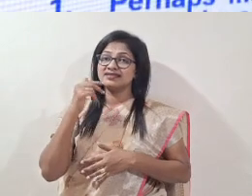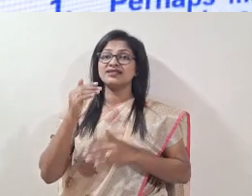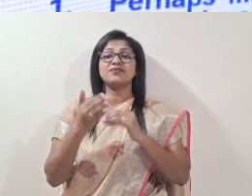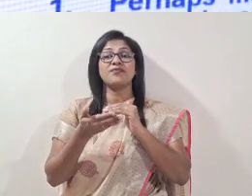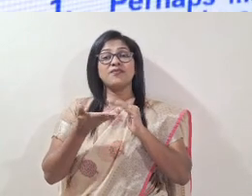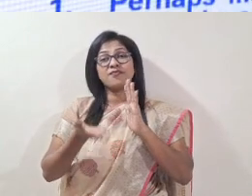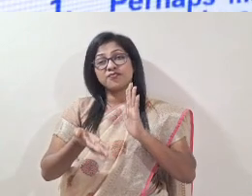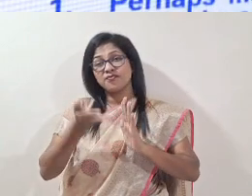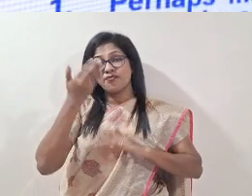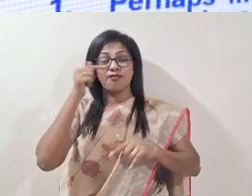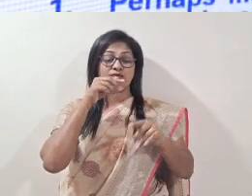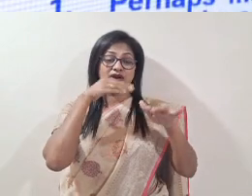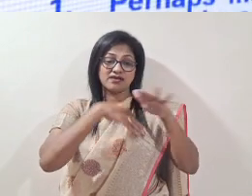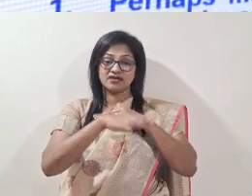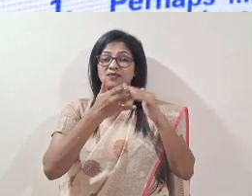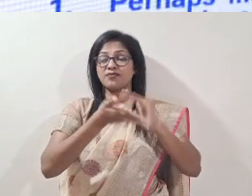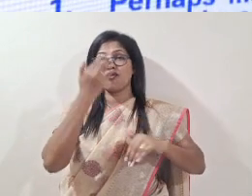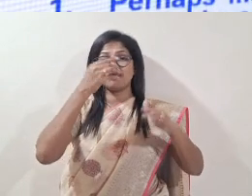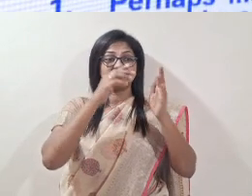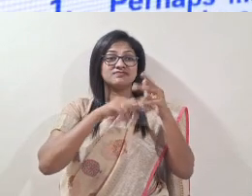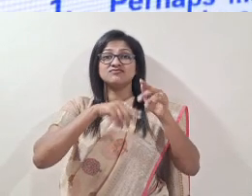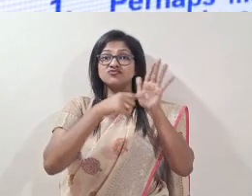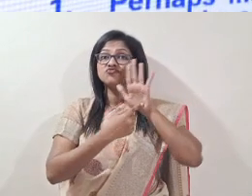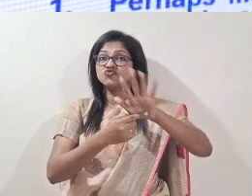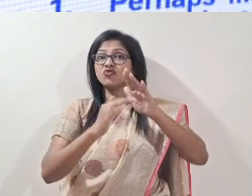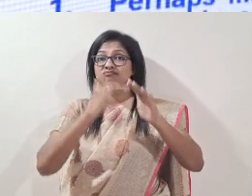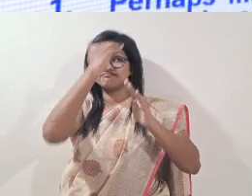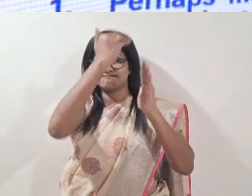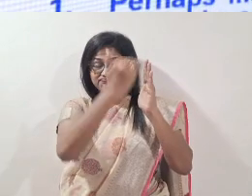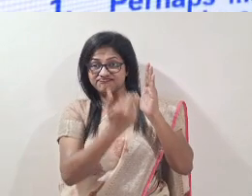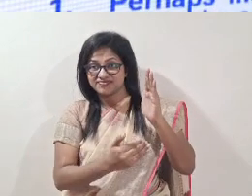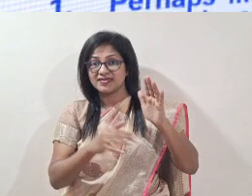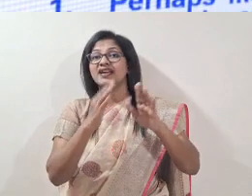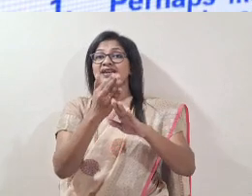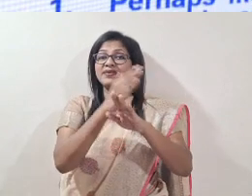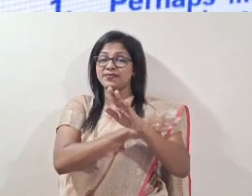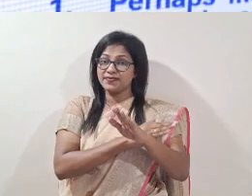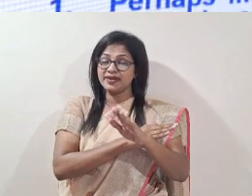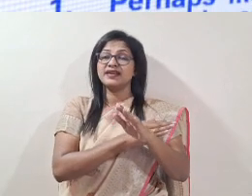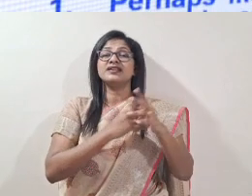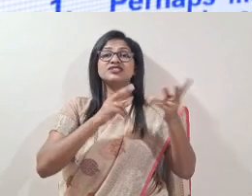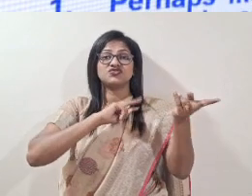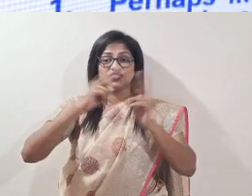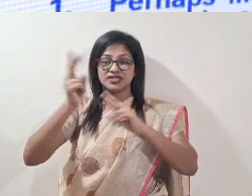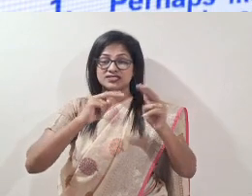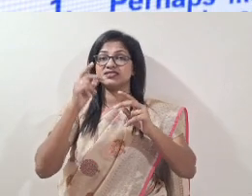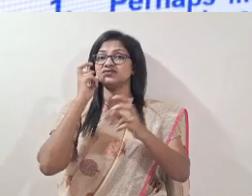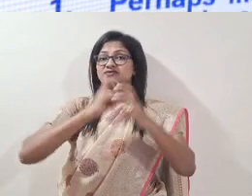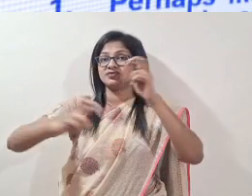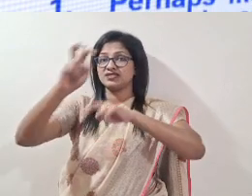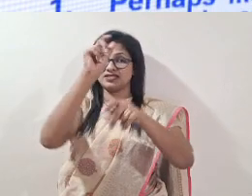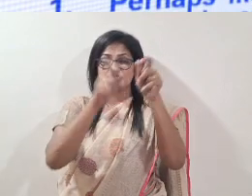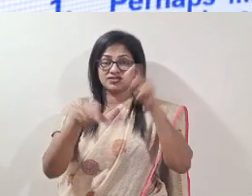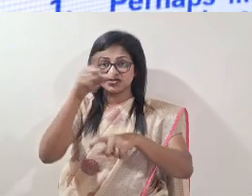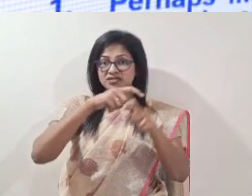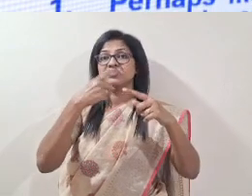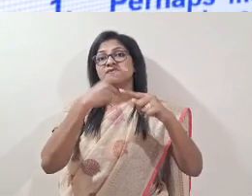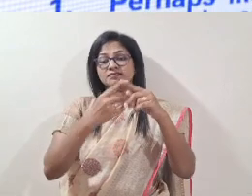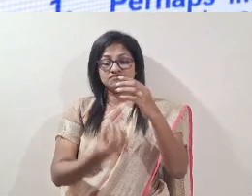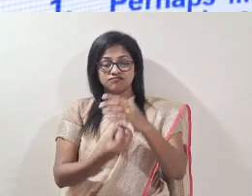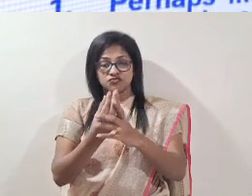most saliently, hierarchical multiple regression demonstrated a pre-existing decline in transit ridership emerged as